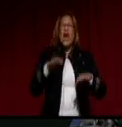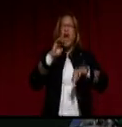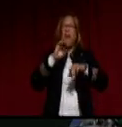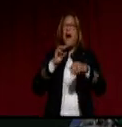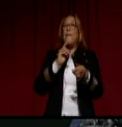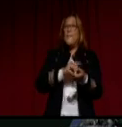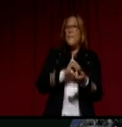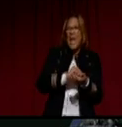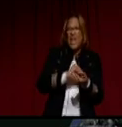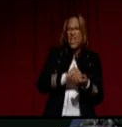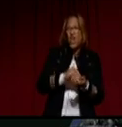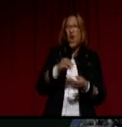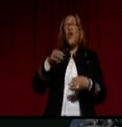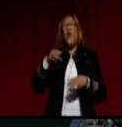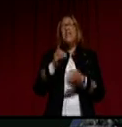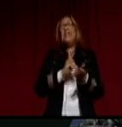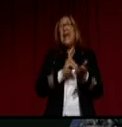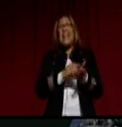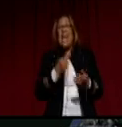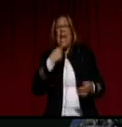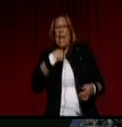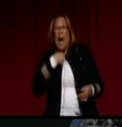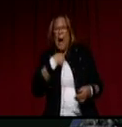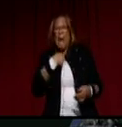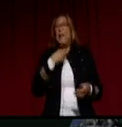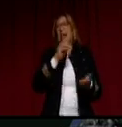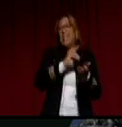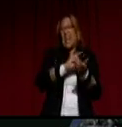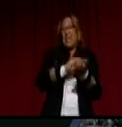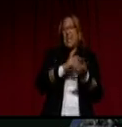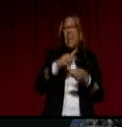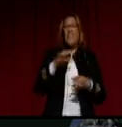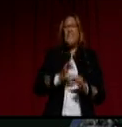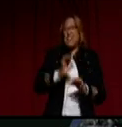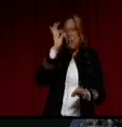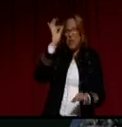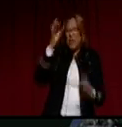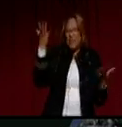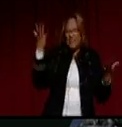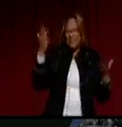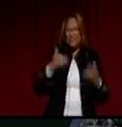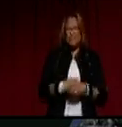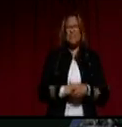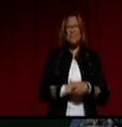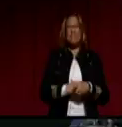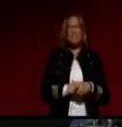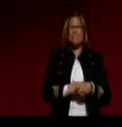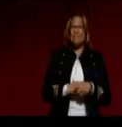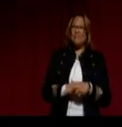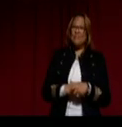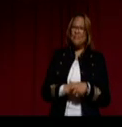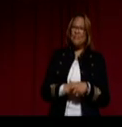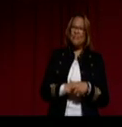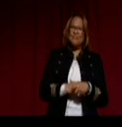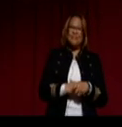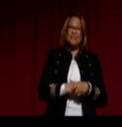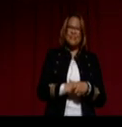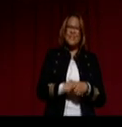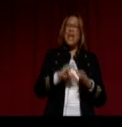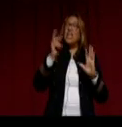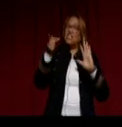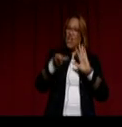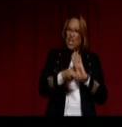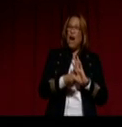here, and I'm a doctor of spirituality. So we have all of these doctors here tonight. So, Mr. Grossman. It's going to come